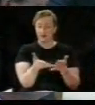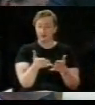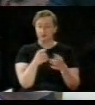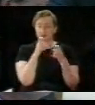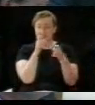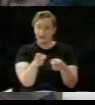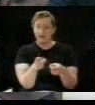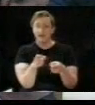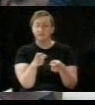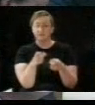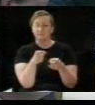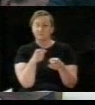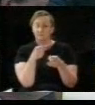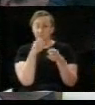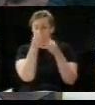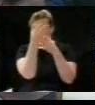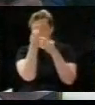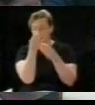instance anyway.